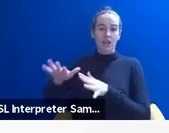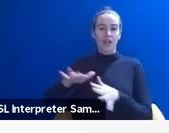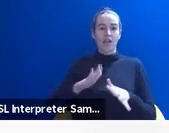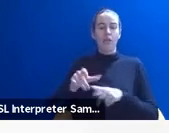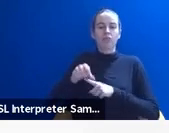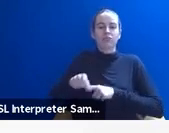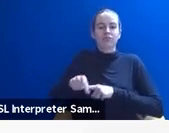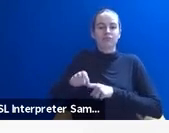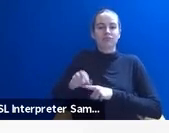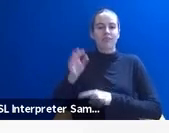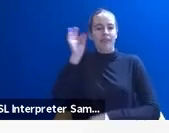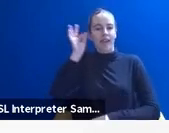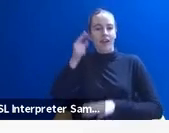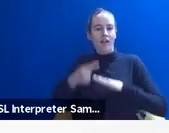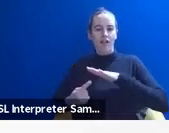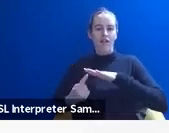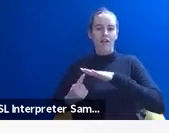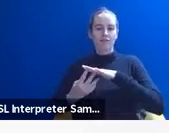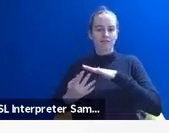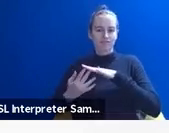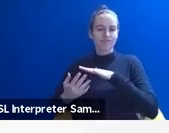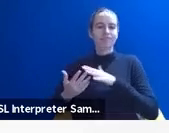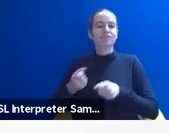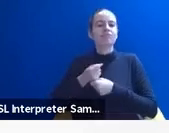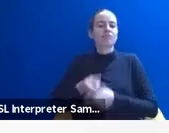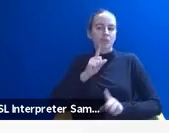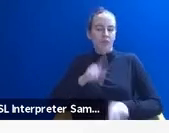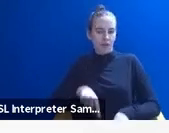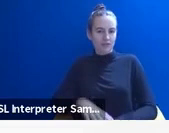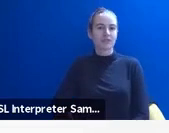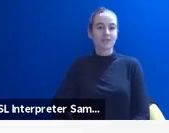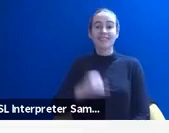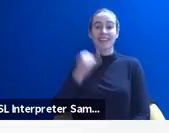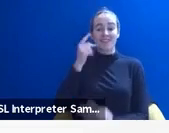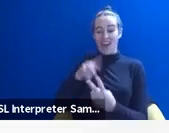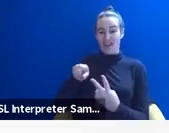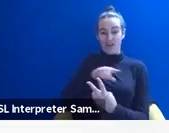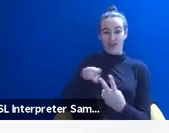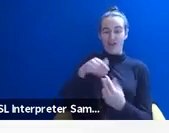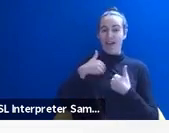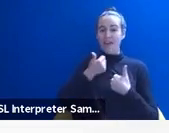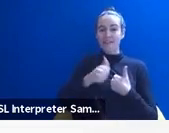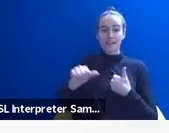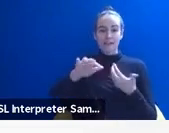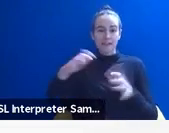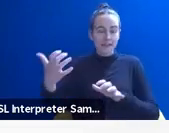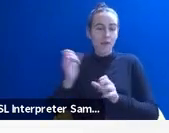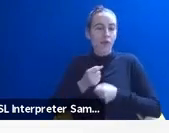underneath, causing a response. Abnormalities of either one of these can cause dizziness,